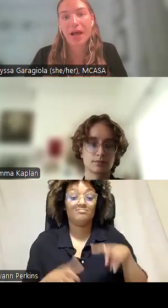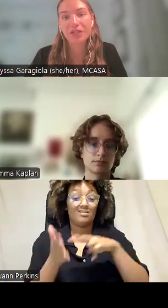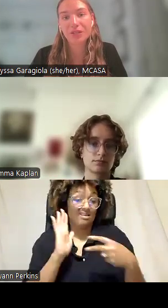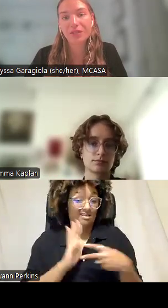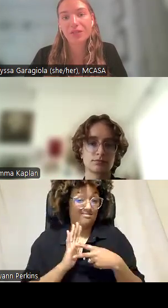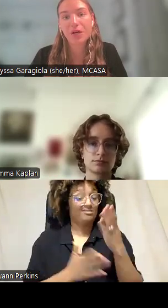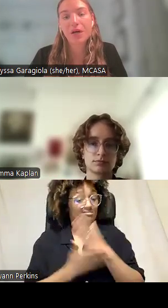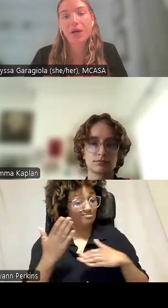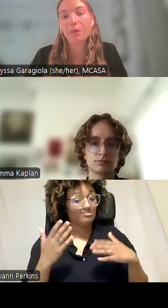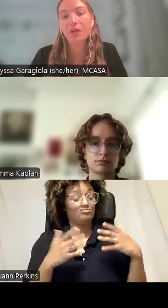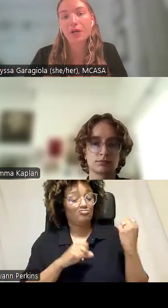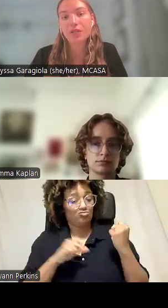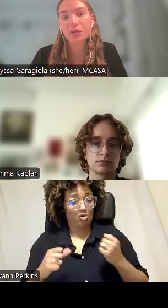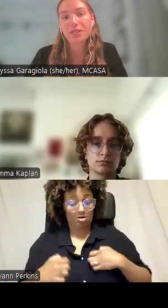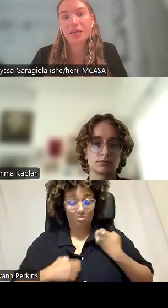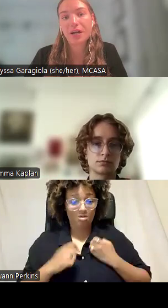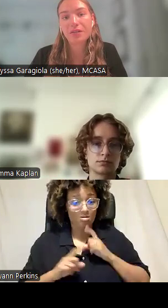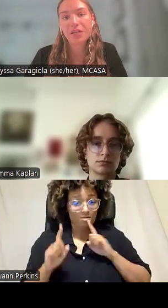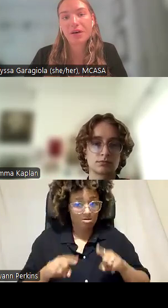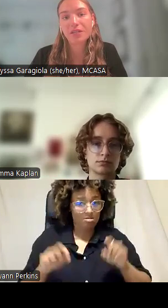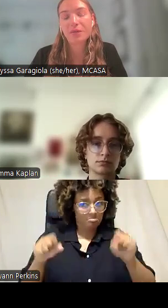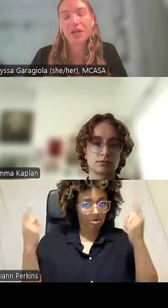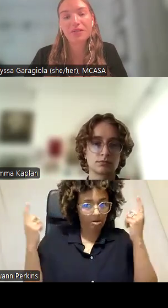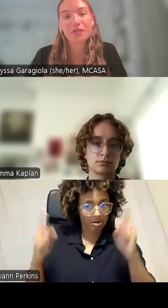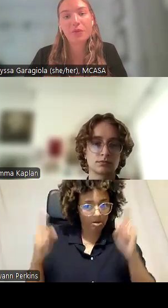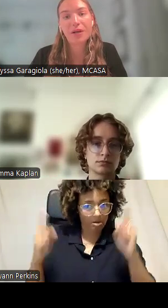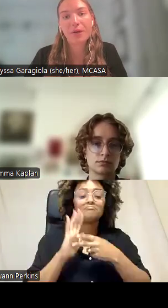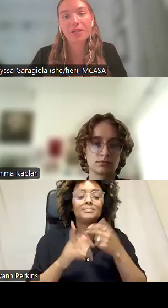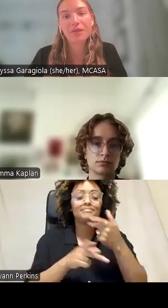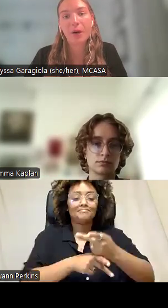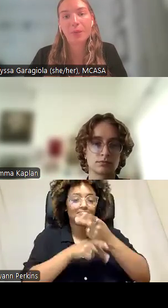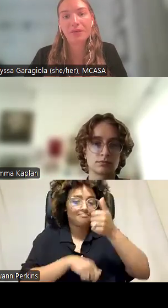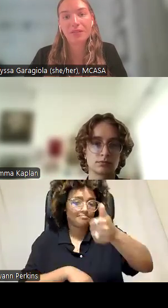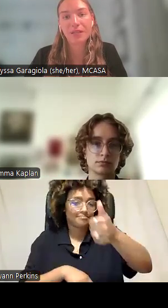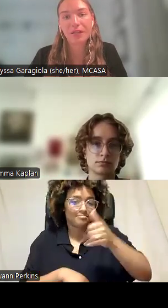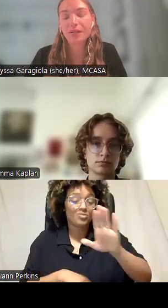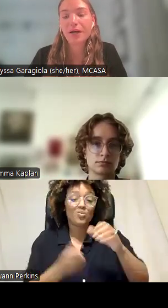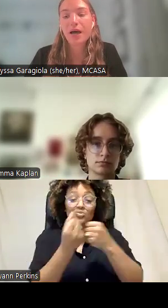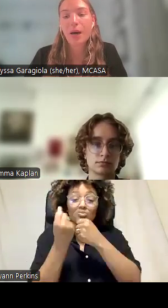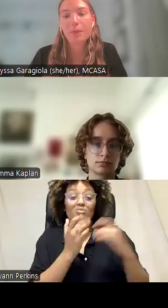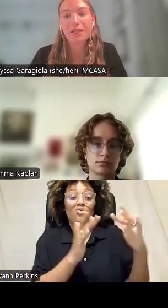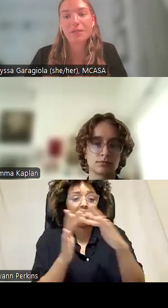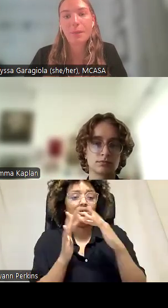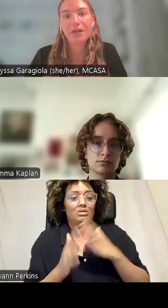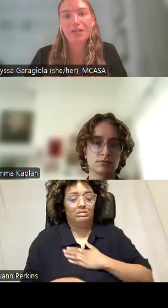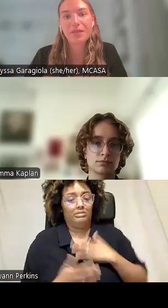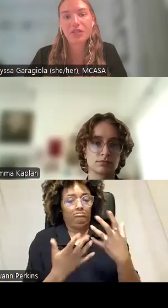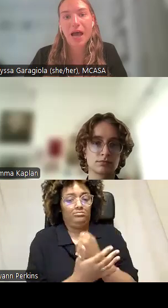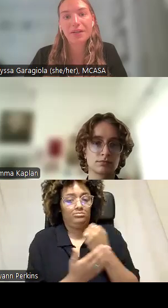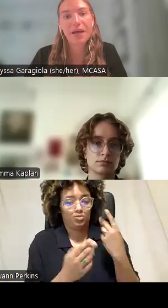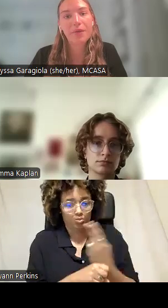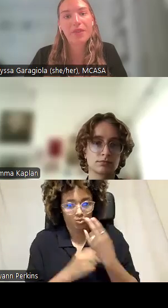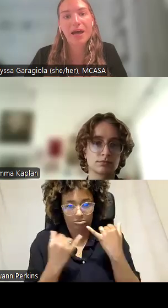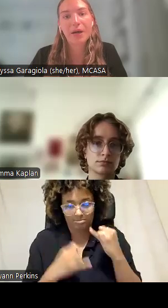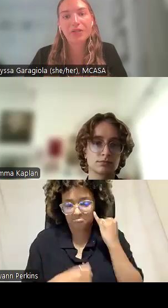emotional reactions, and we encourage you to take care of yourselves and reach out to your support networks for help if needed. I'll be putting some reminders in the